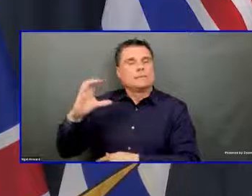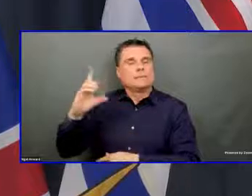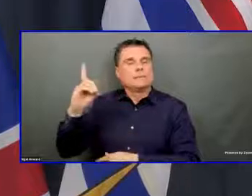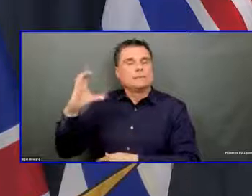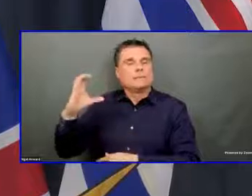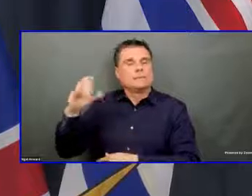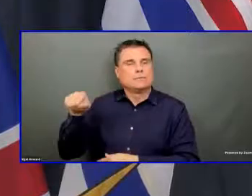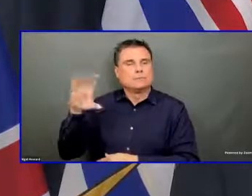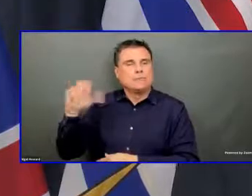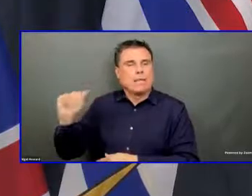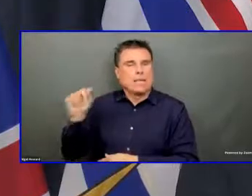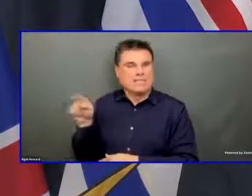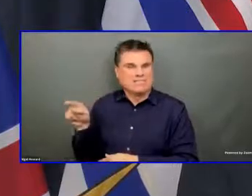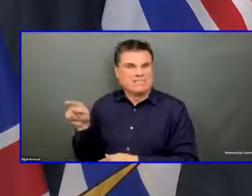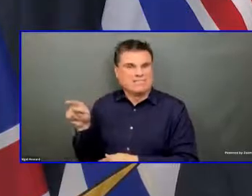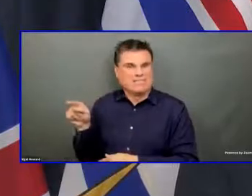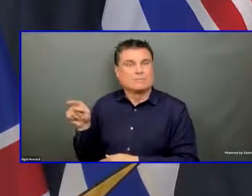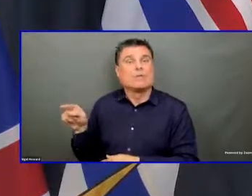366,791